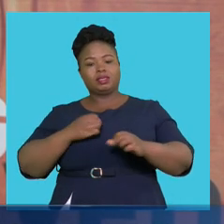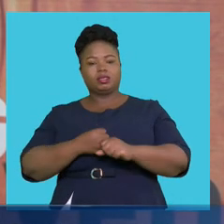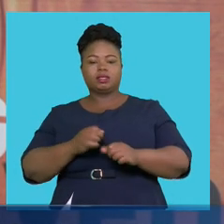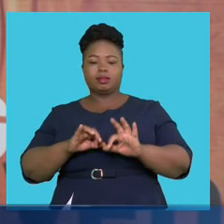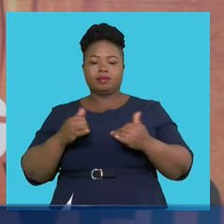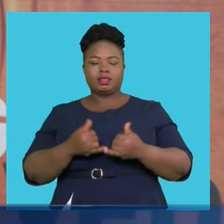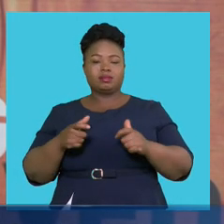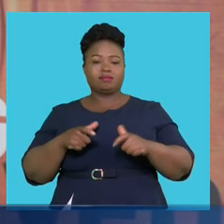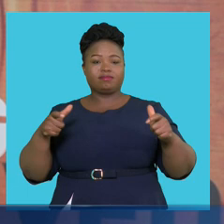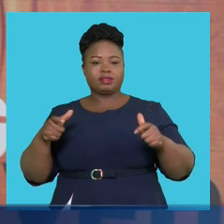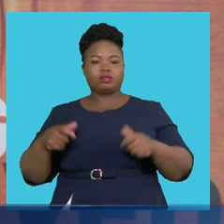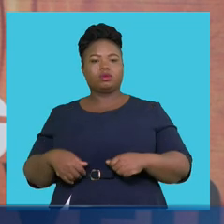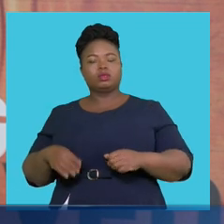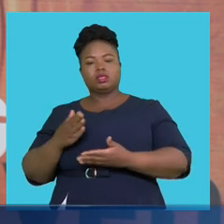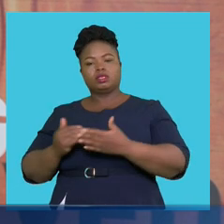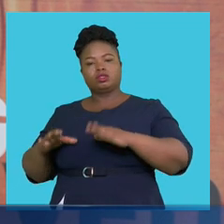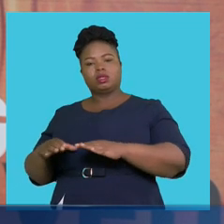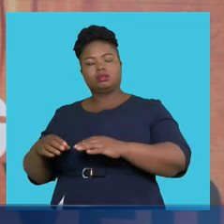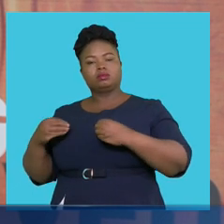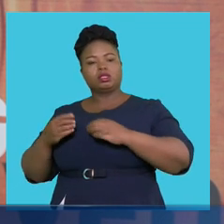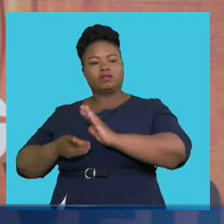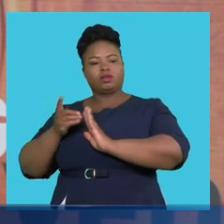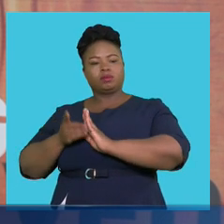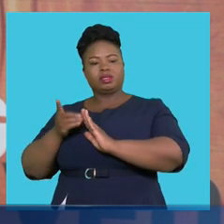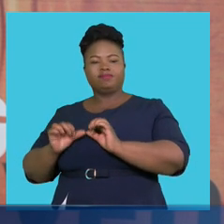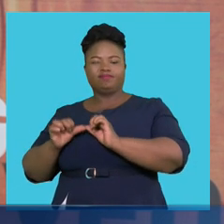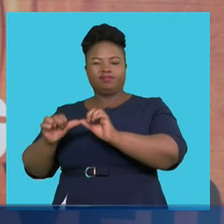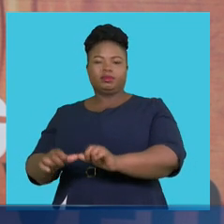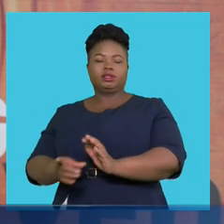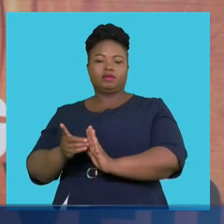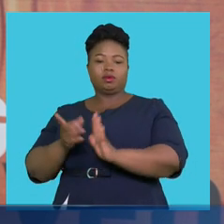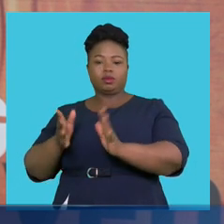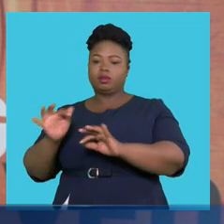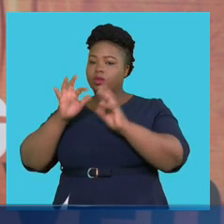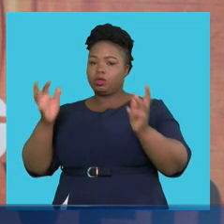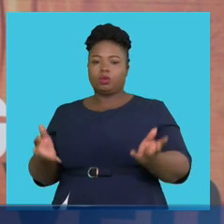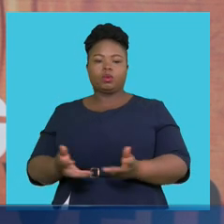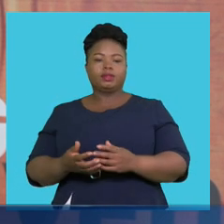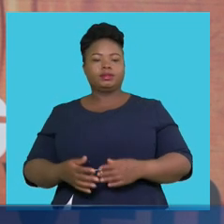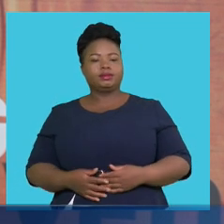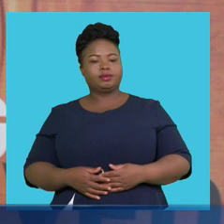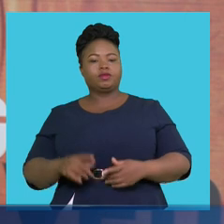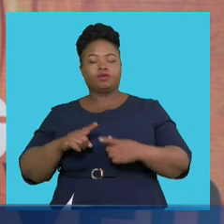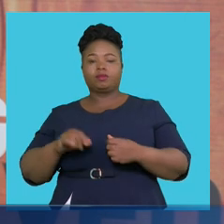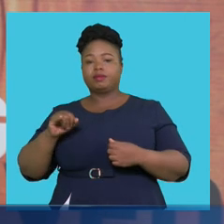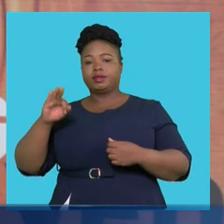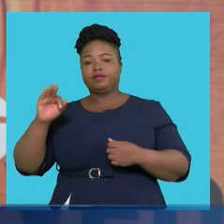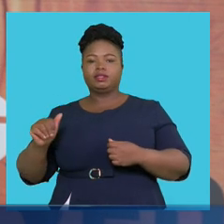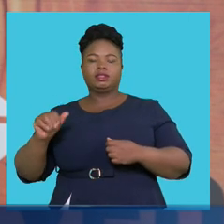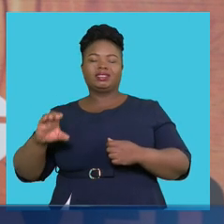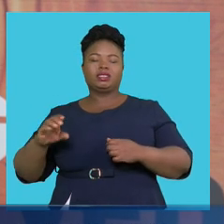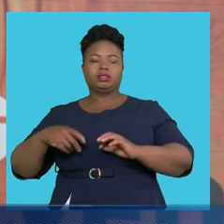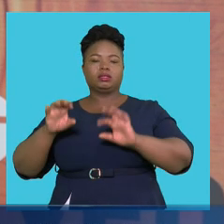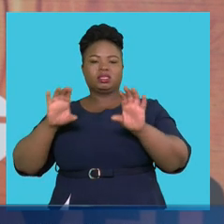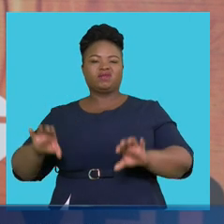largest sectional title developer and the most sustainable property developer in the world. It's certified by the IFC.